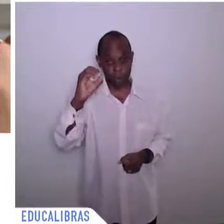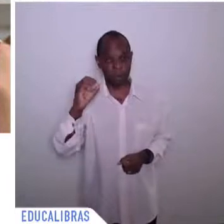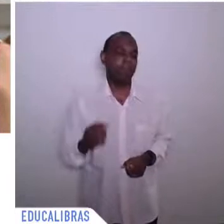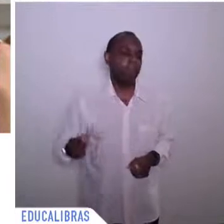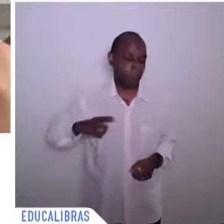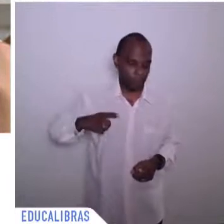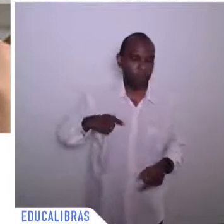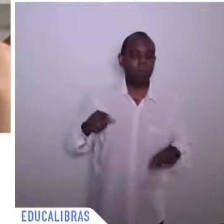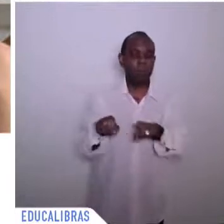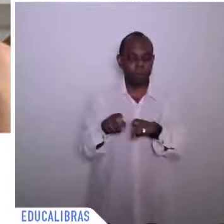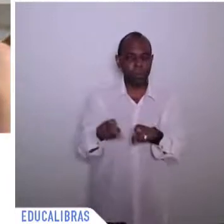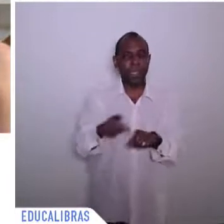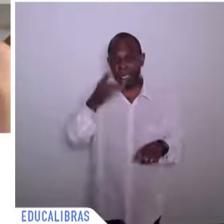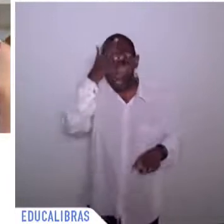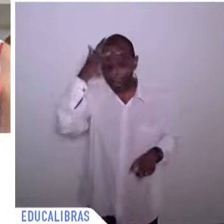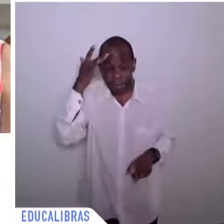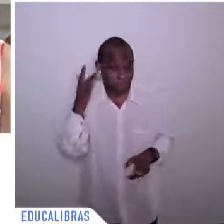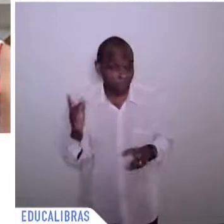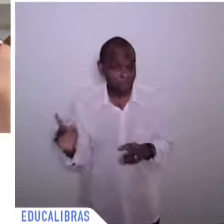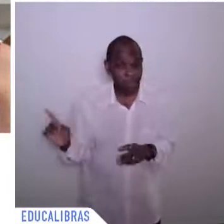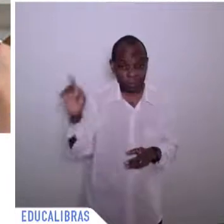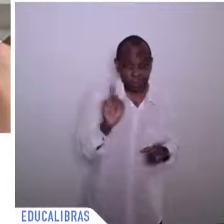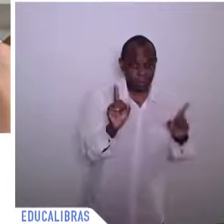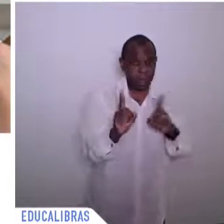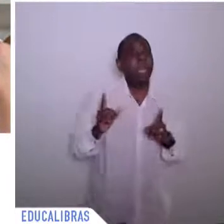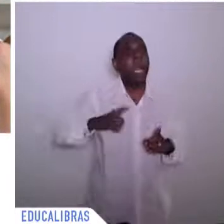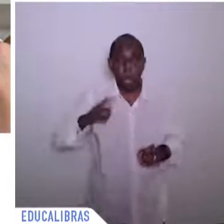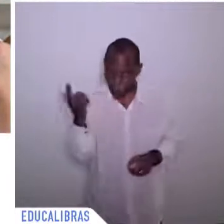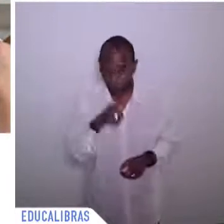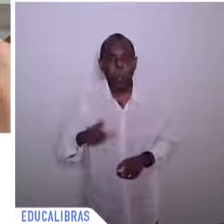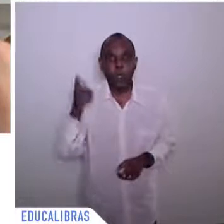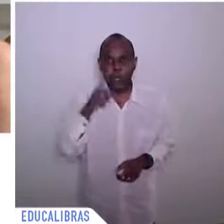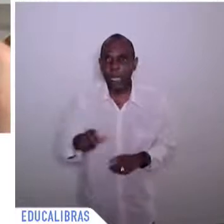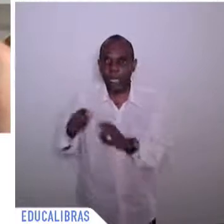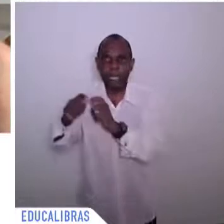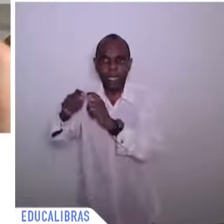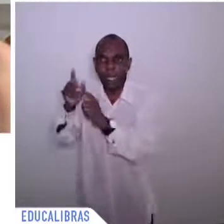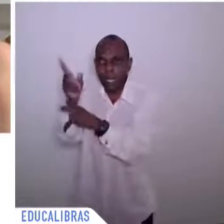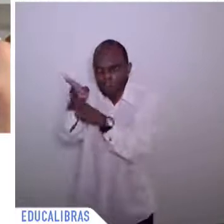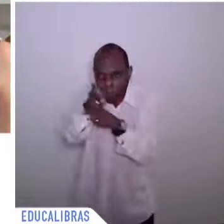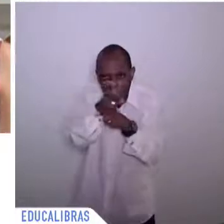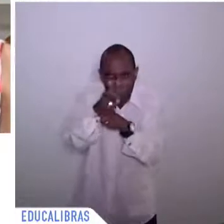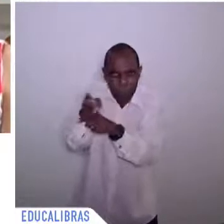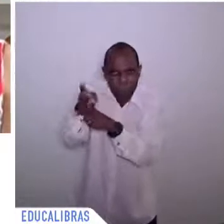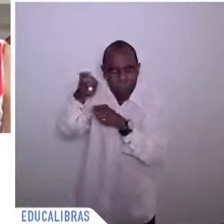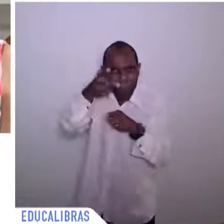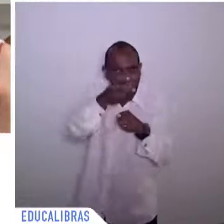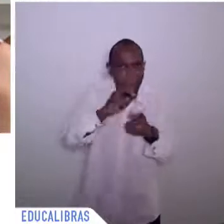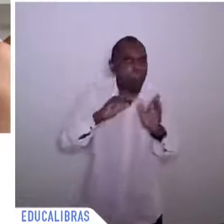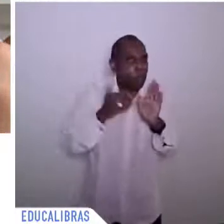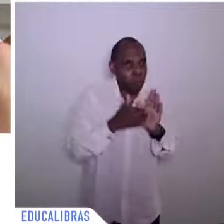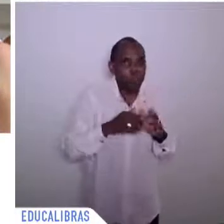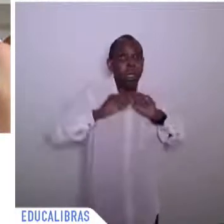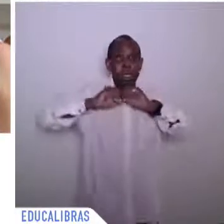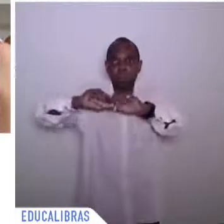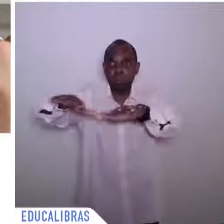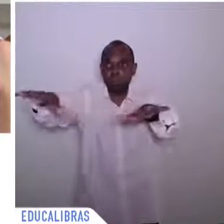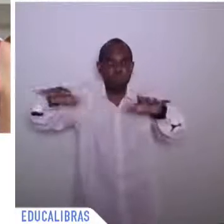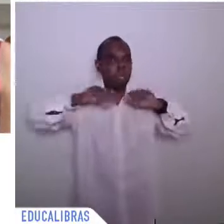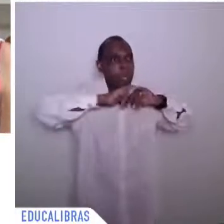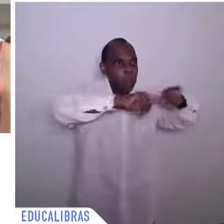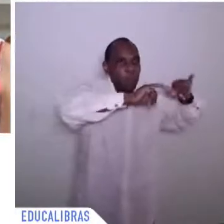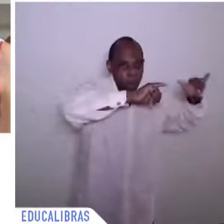2.0, that allowed many new actors the possibility of